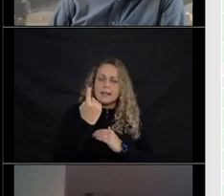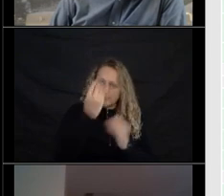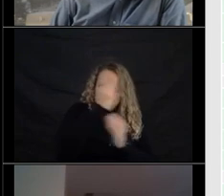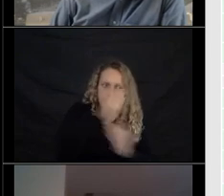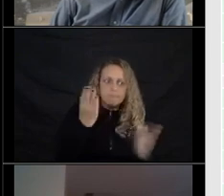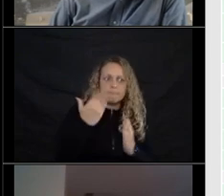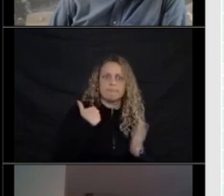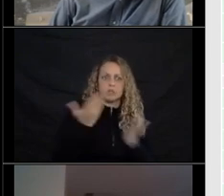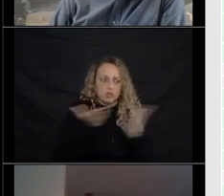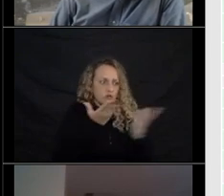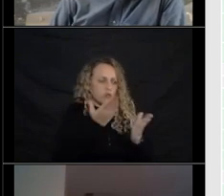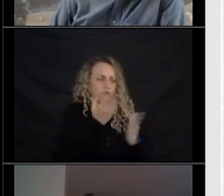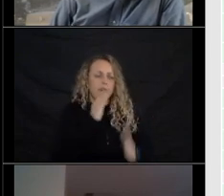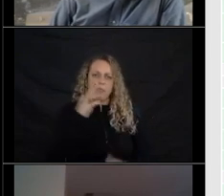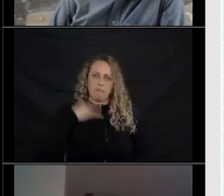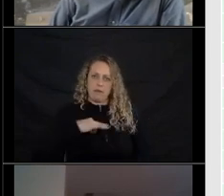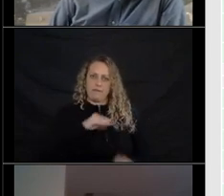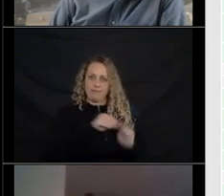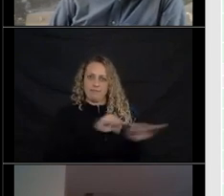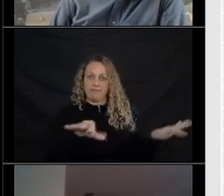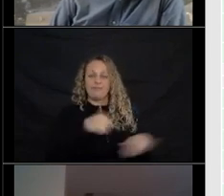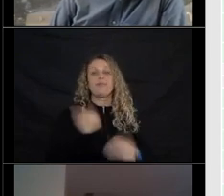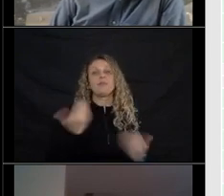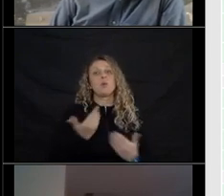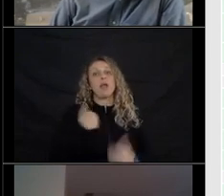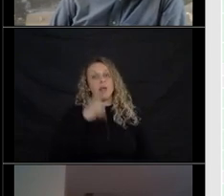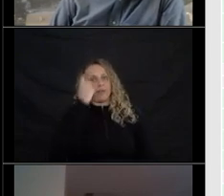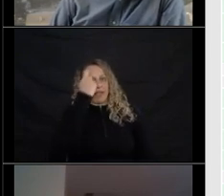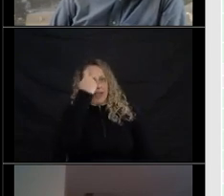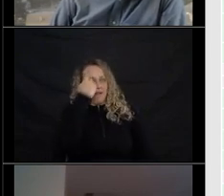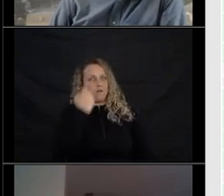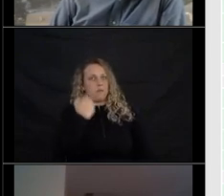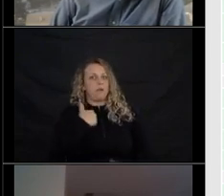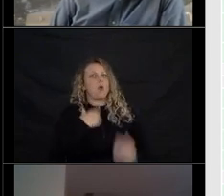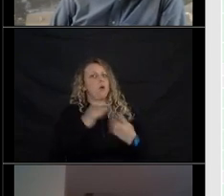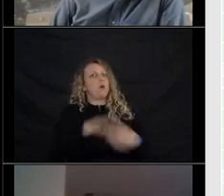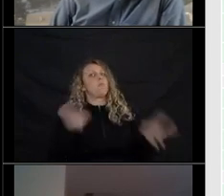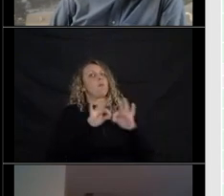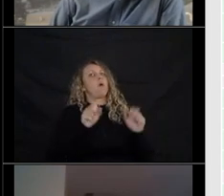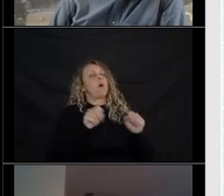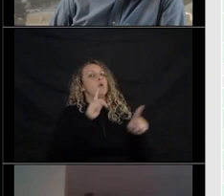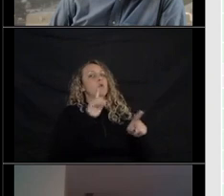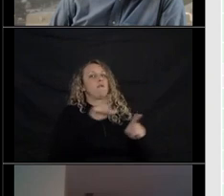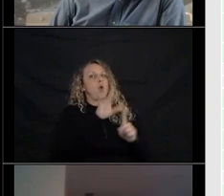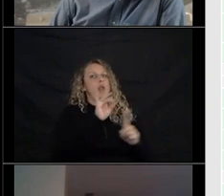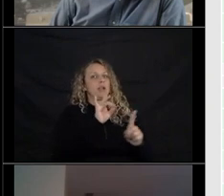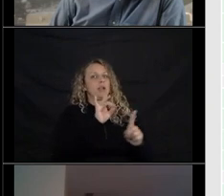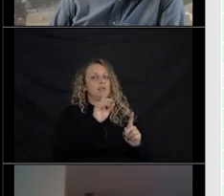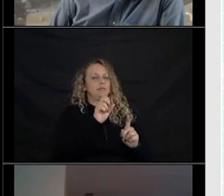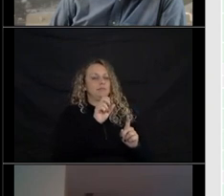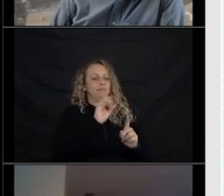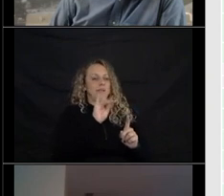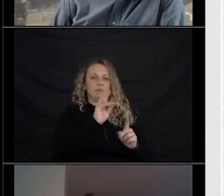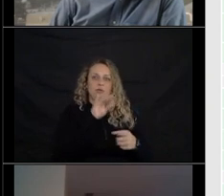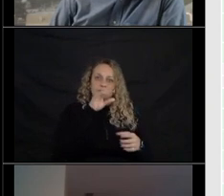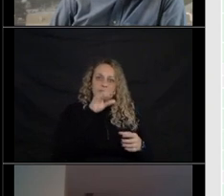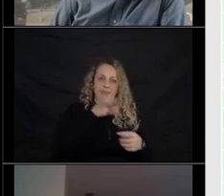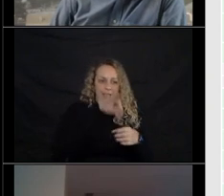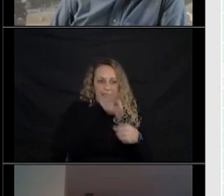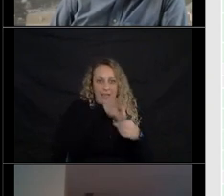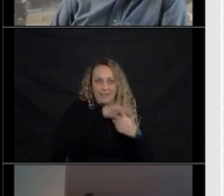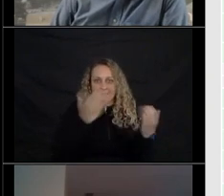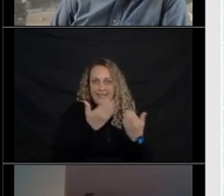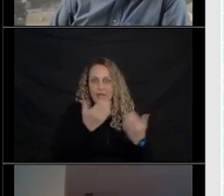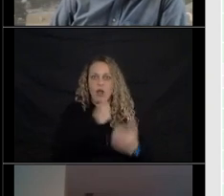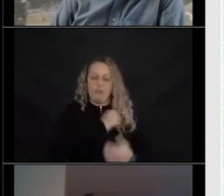benefits. And whereas Florida City Government Week offers an important opportunity for elected officials and city staff